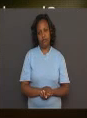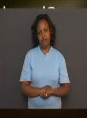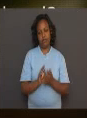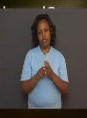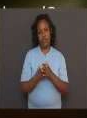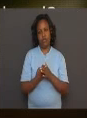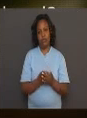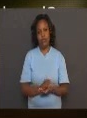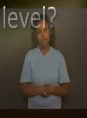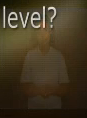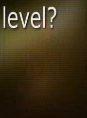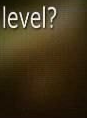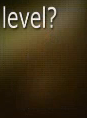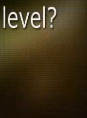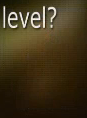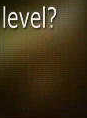Begin.